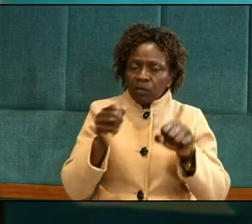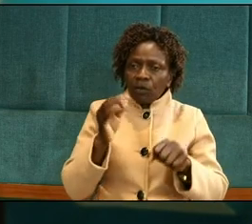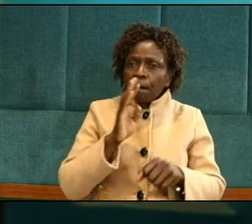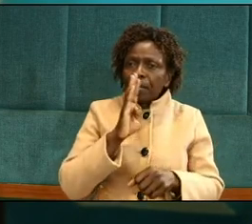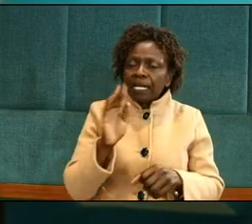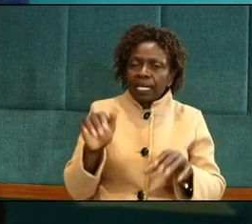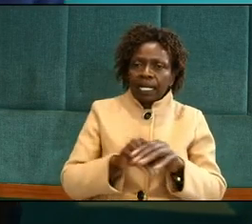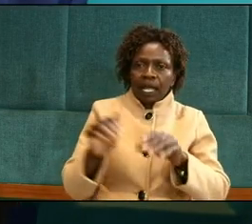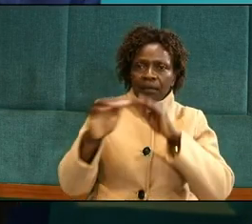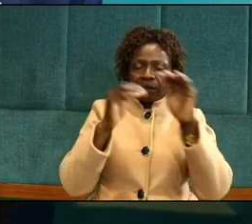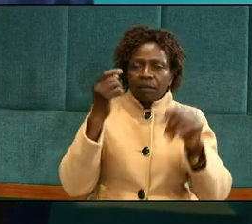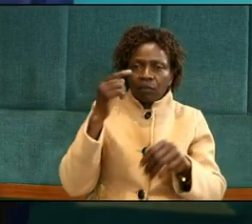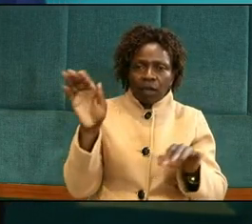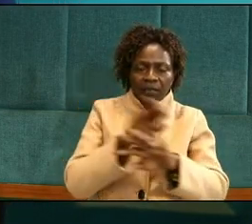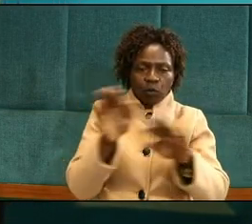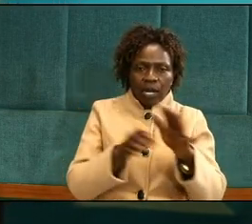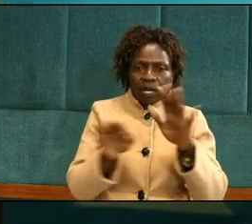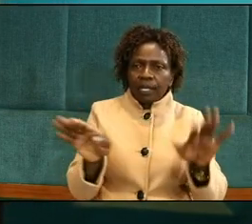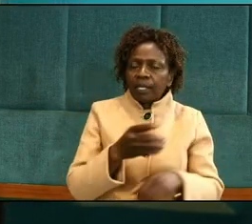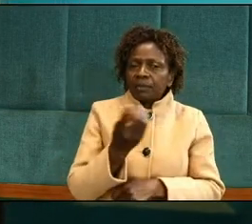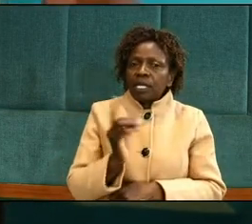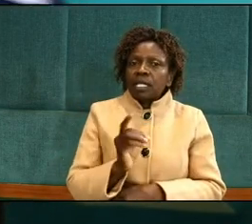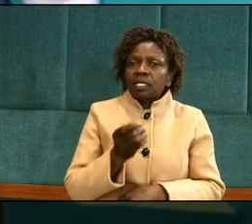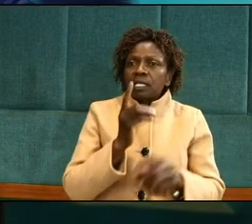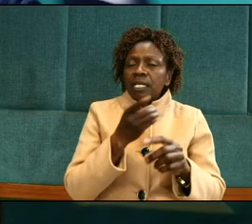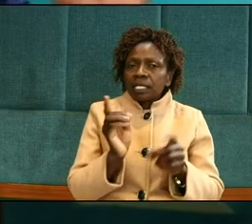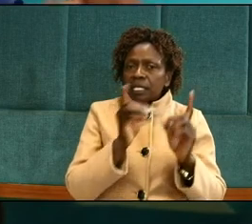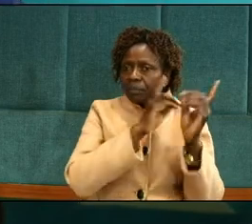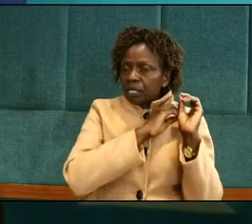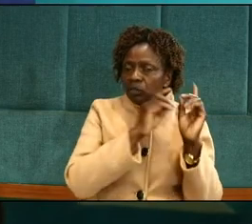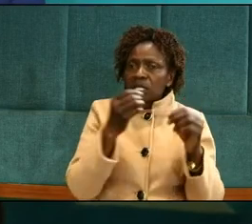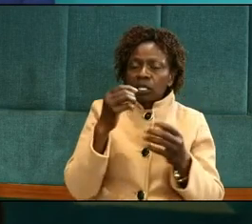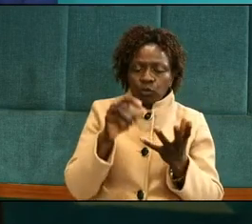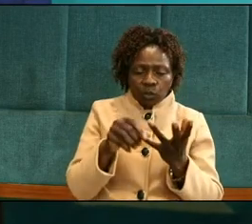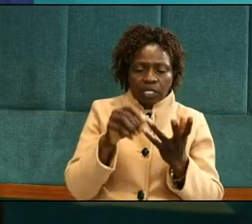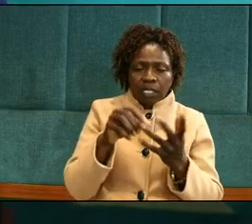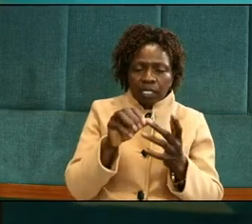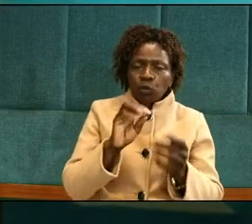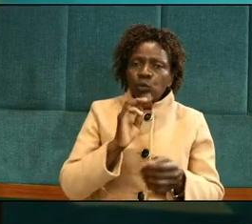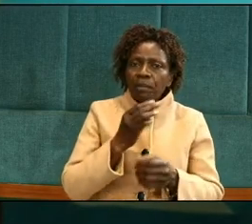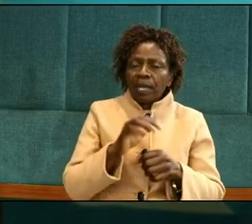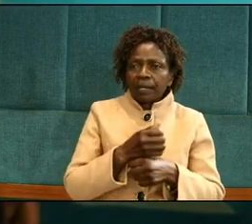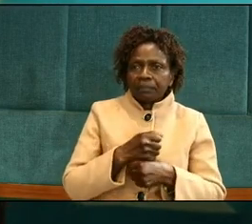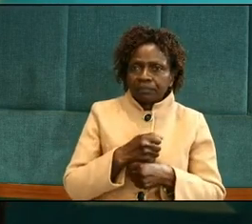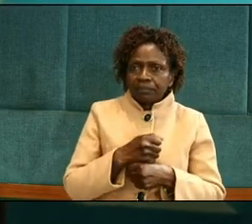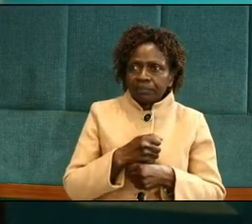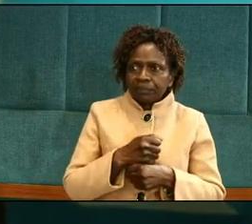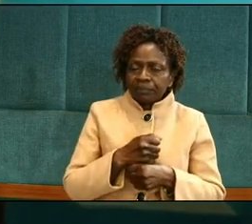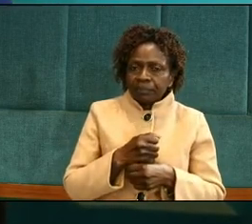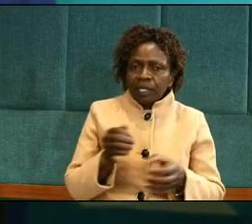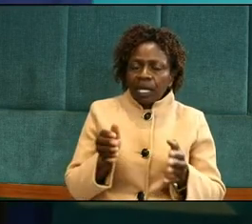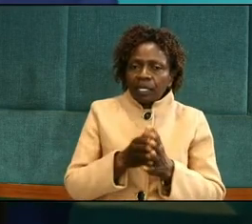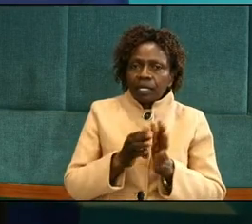being in heaven for everyone. And that depends on the choices we make. And the